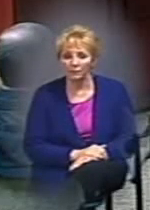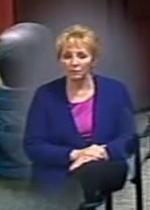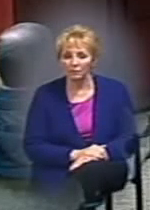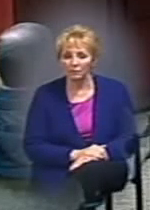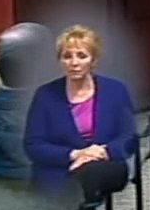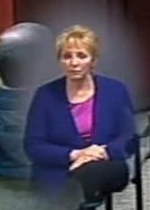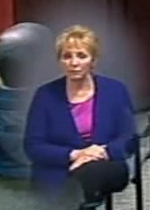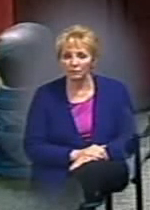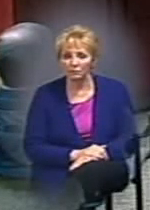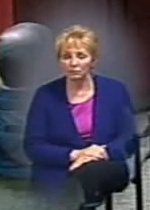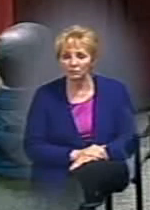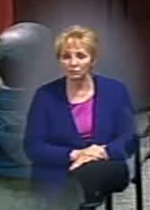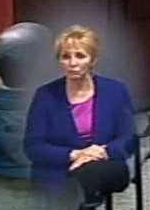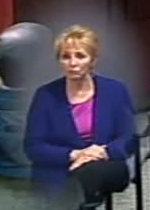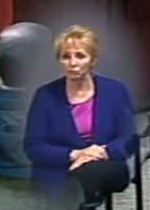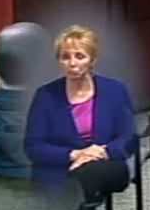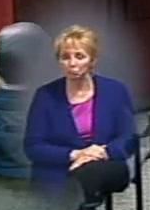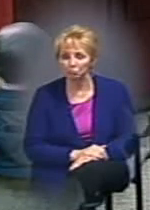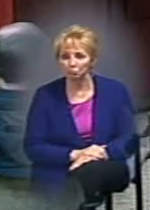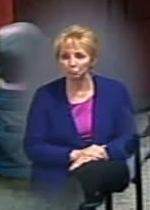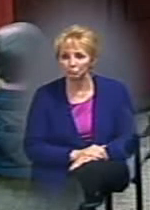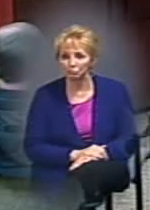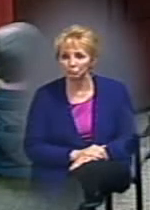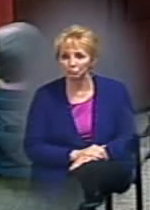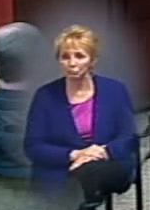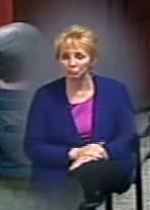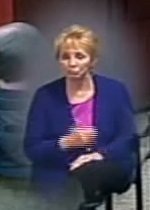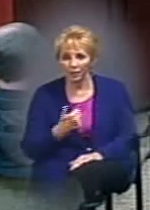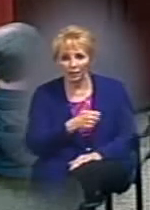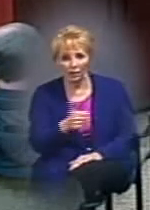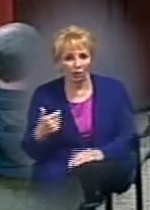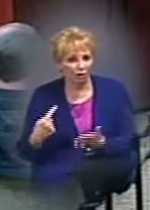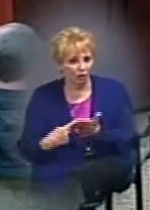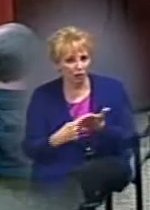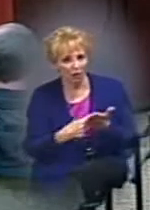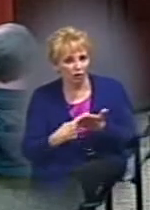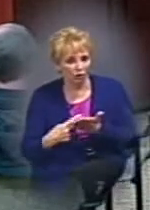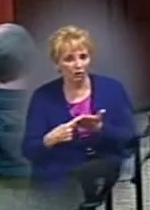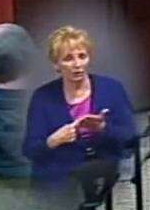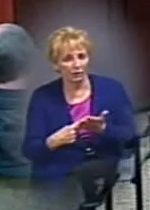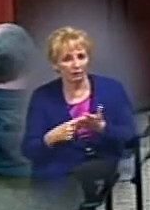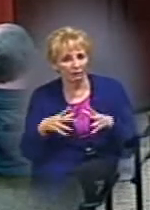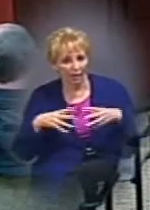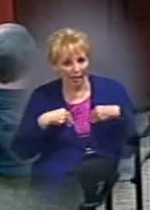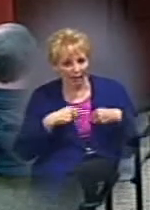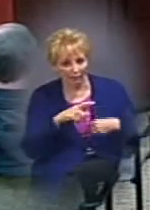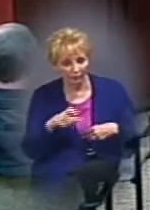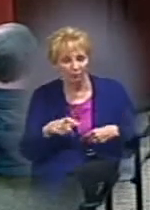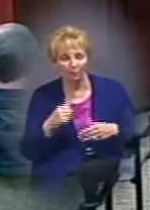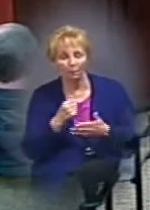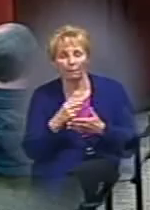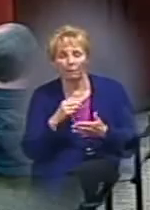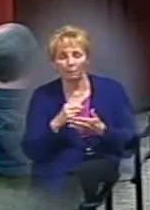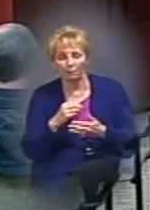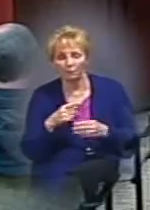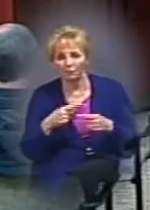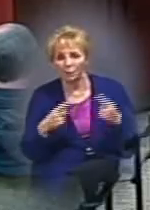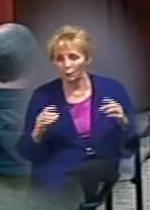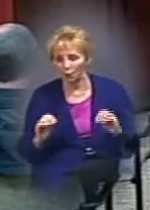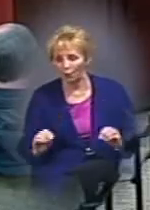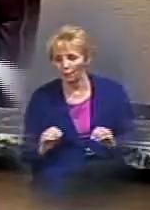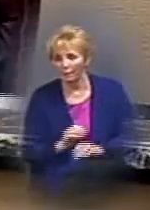Did we? Okay. Yeah. All right. Any other discussion? All in favor say aye. Aye. Opposed?